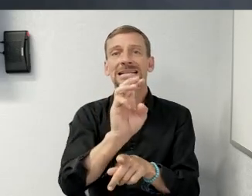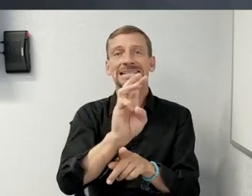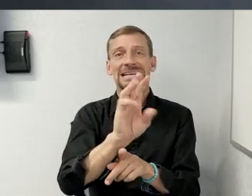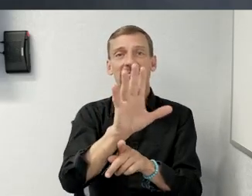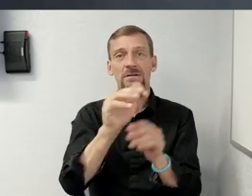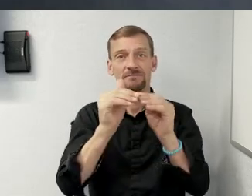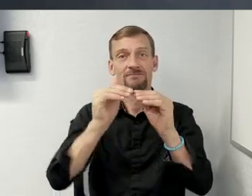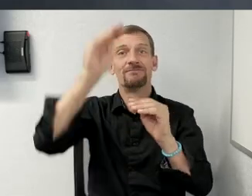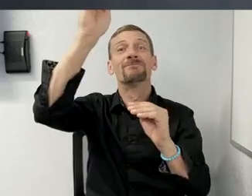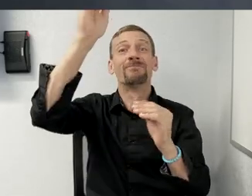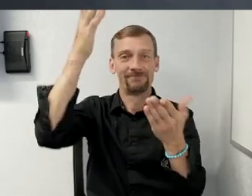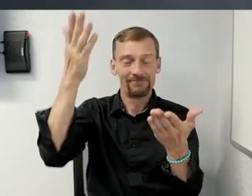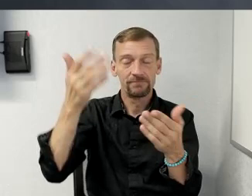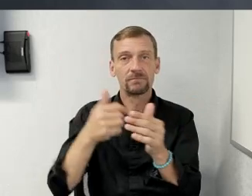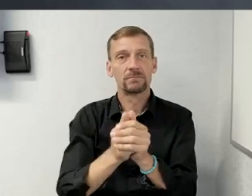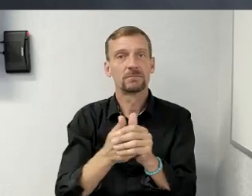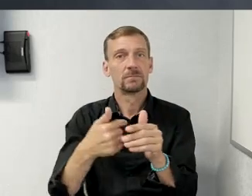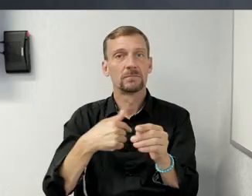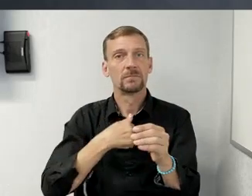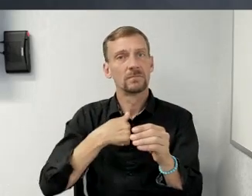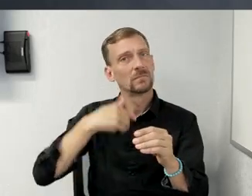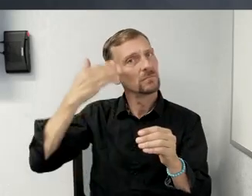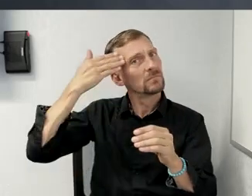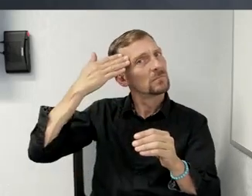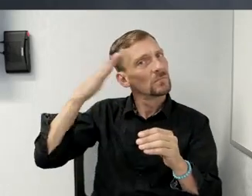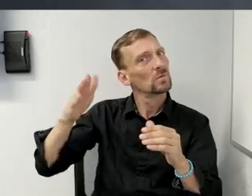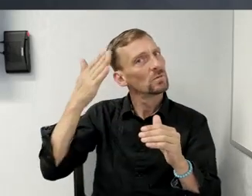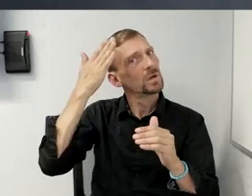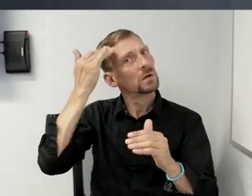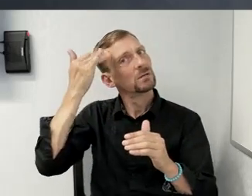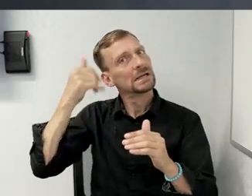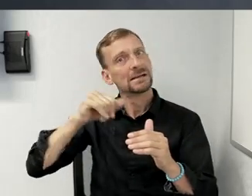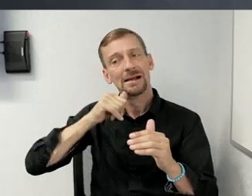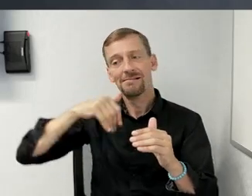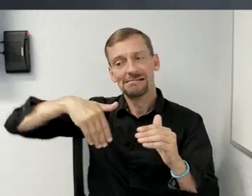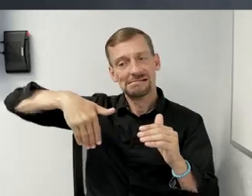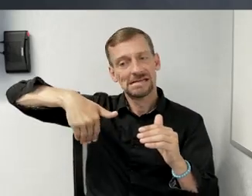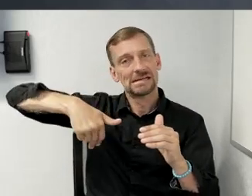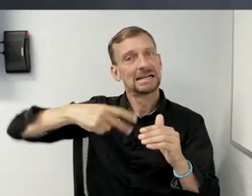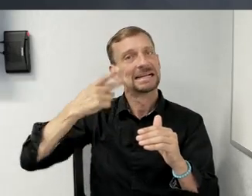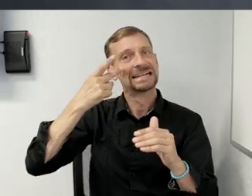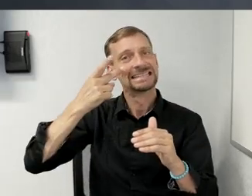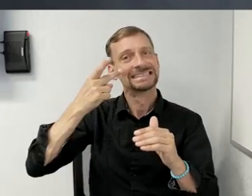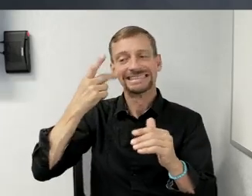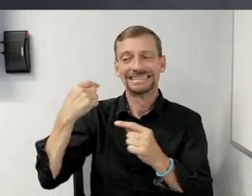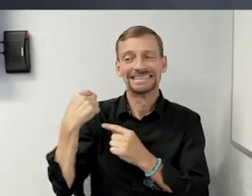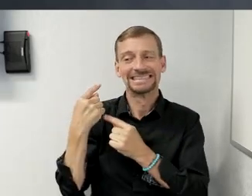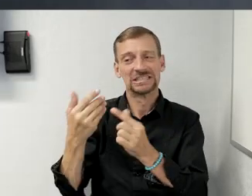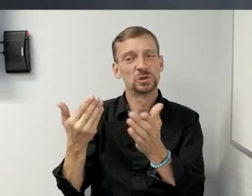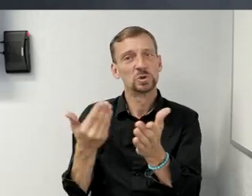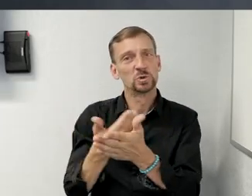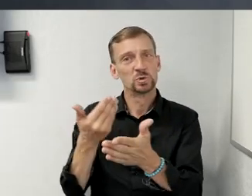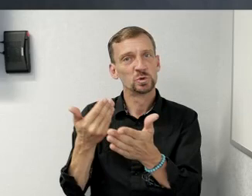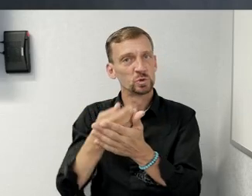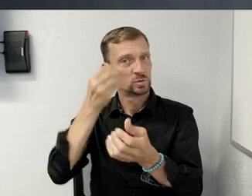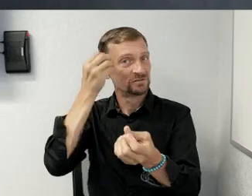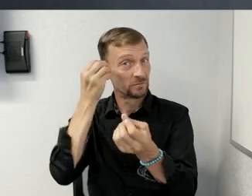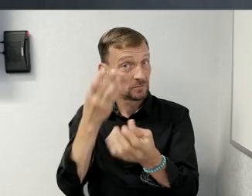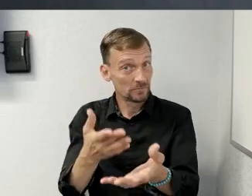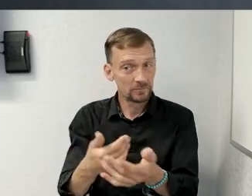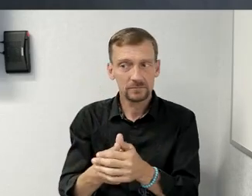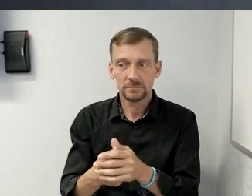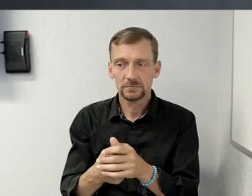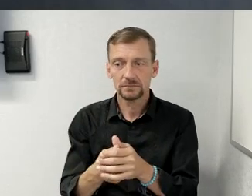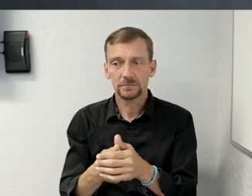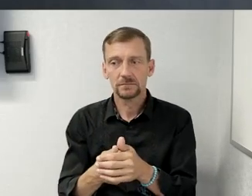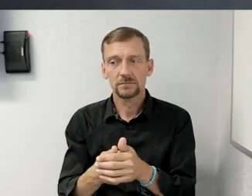older. So I don't know why I haven't seen any additional reporting. What